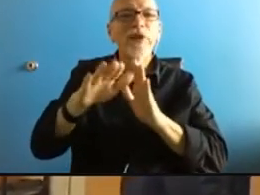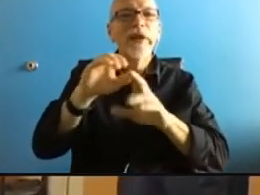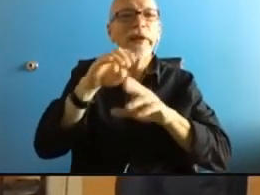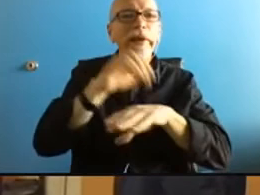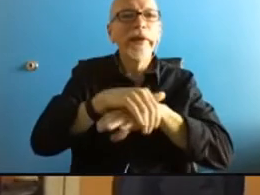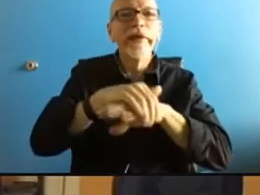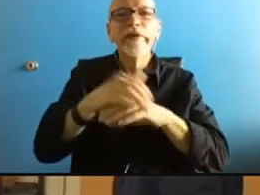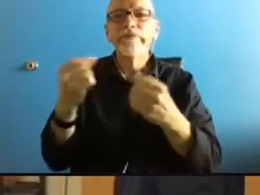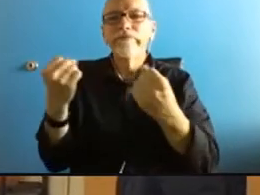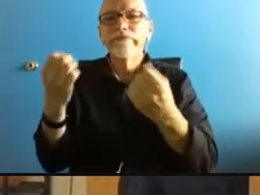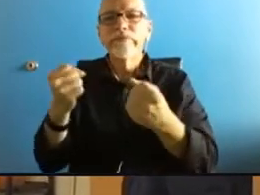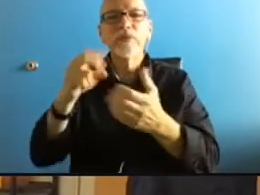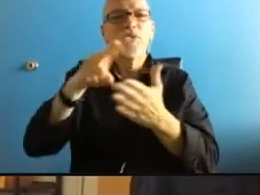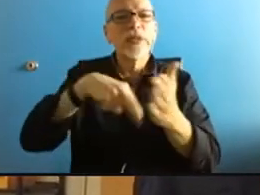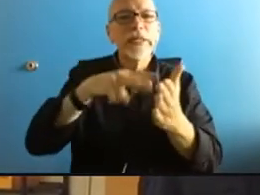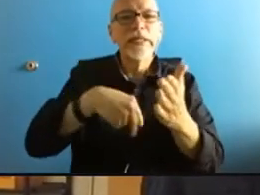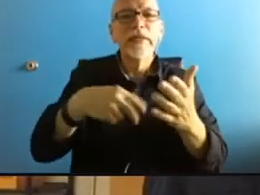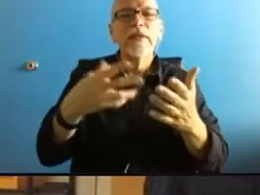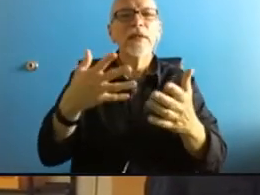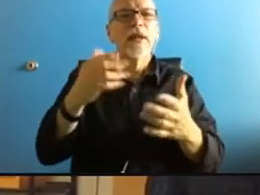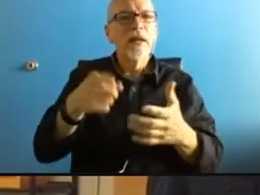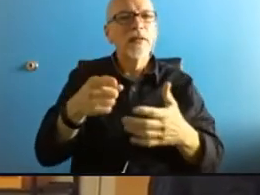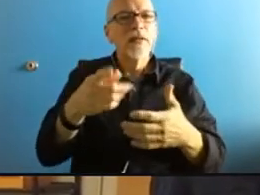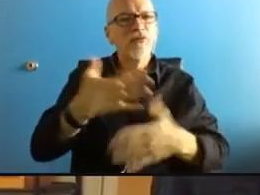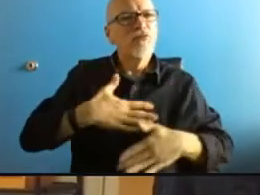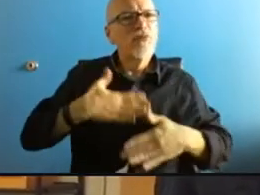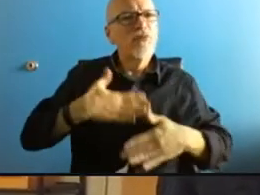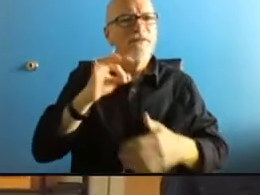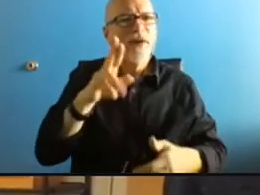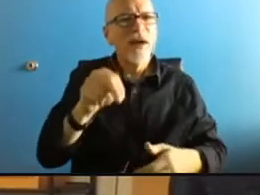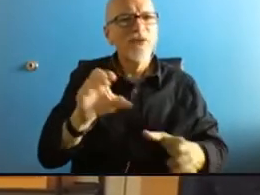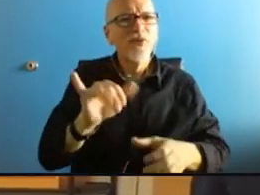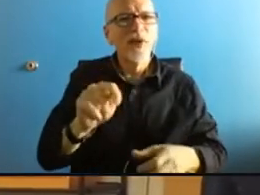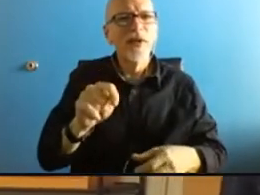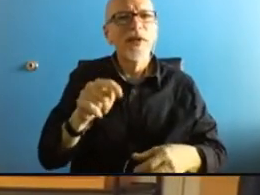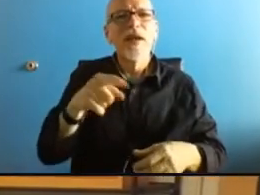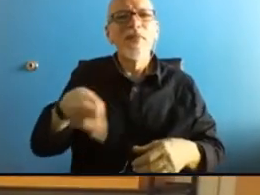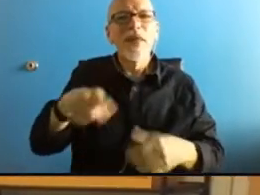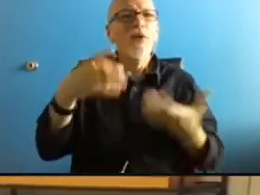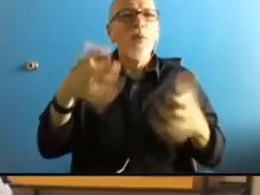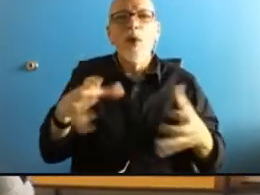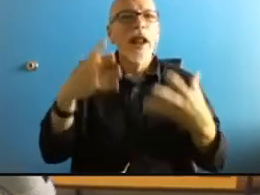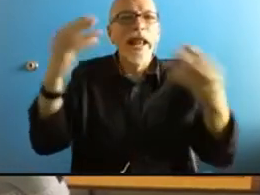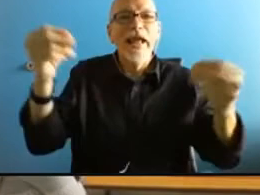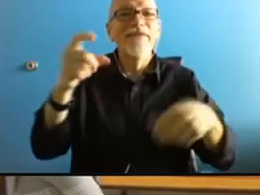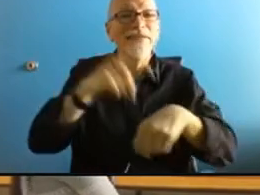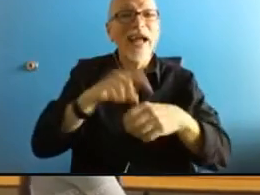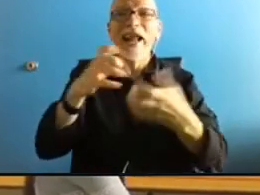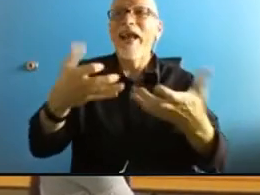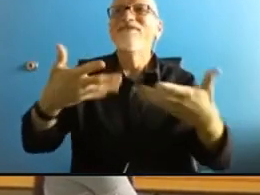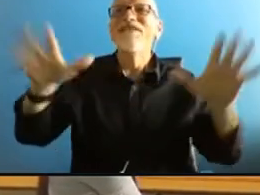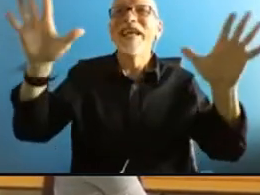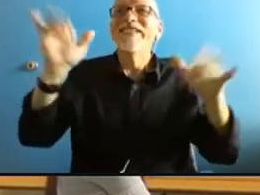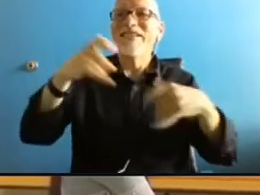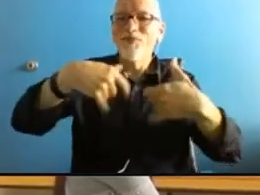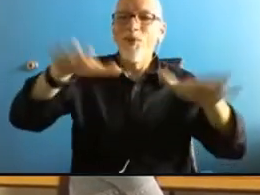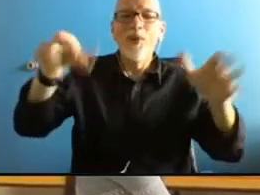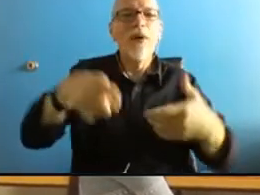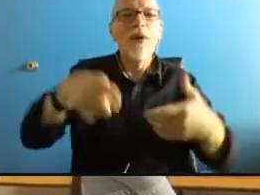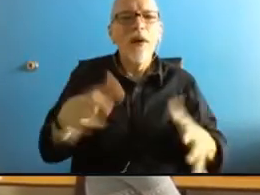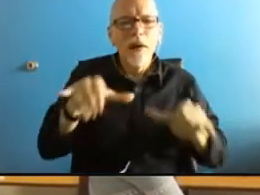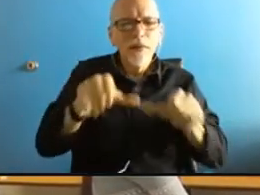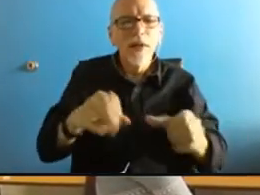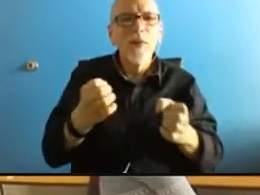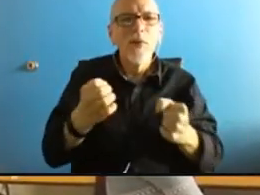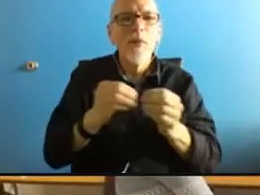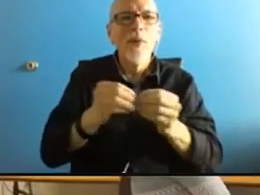reading skills, and they're having fun doing it. I mean, they didn't want to leave. When it was time to go, I they know. did not want to leave. Yeah. They